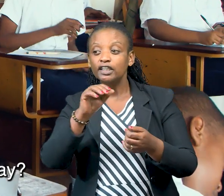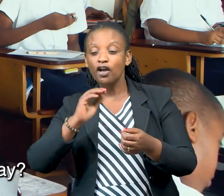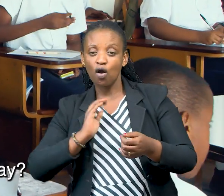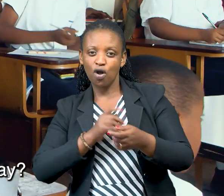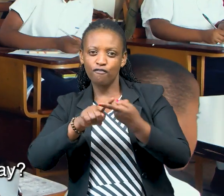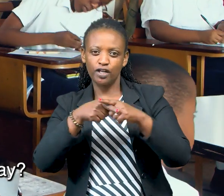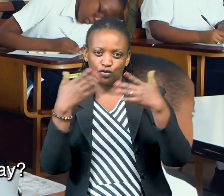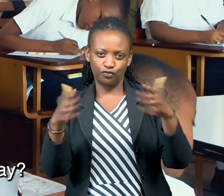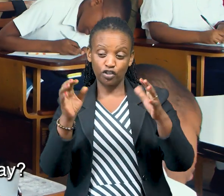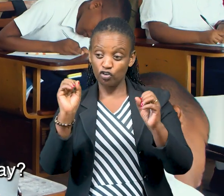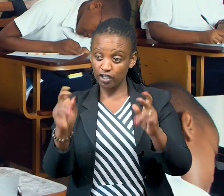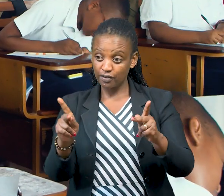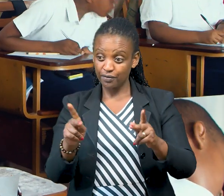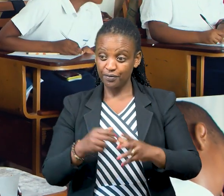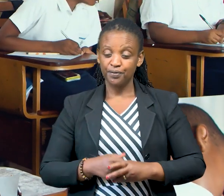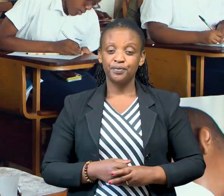for our friends all to finish, okay?